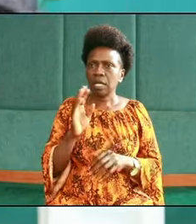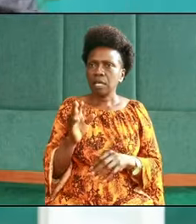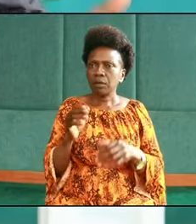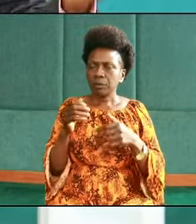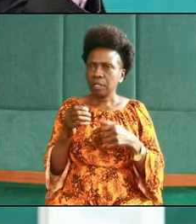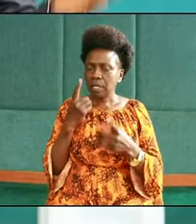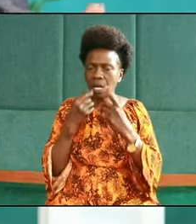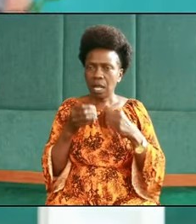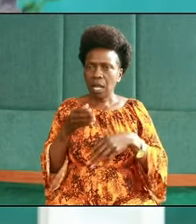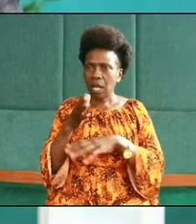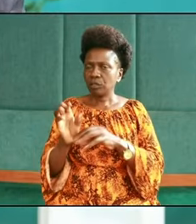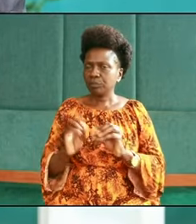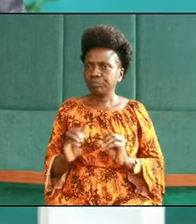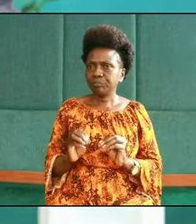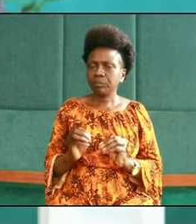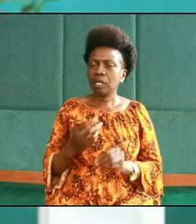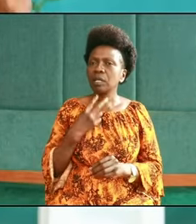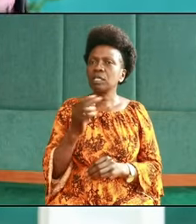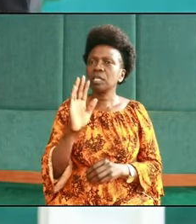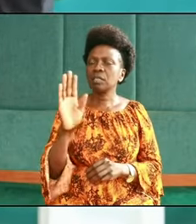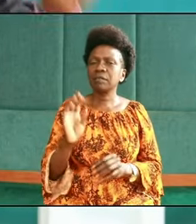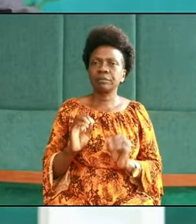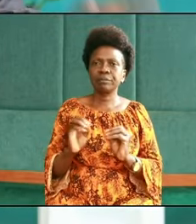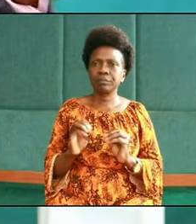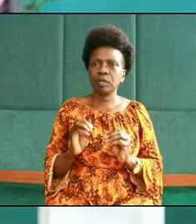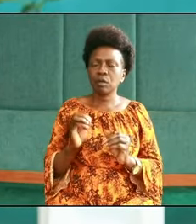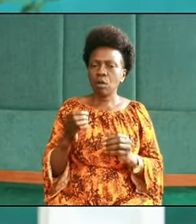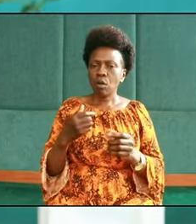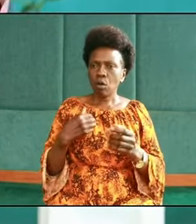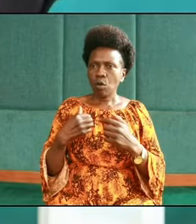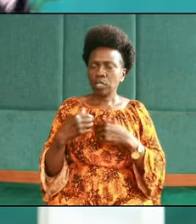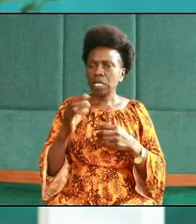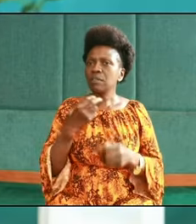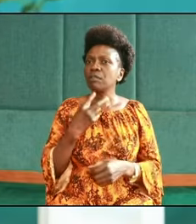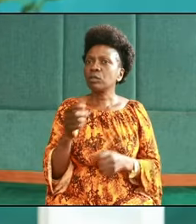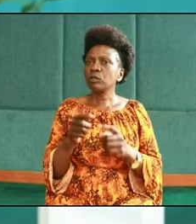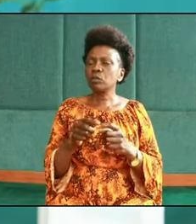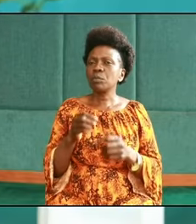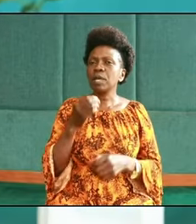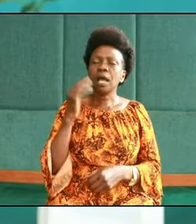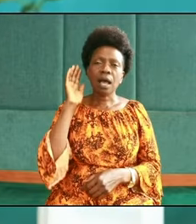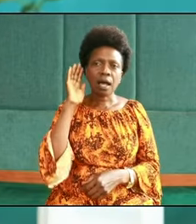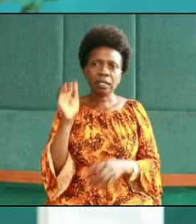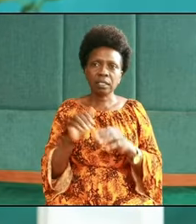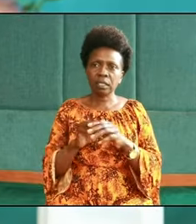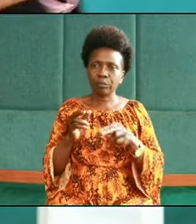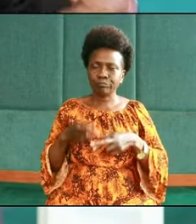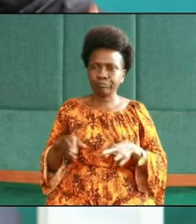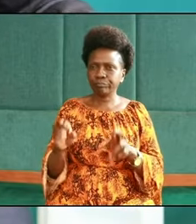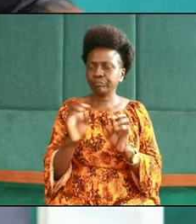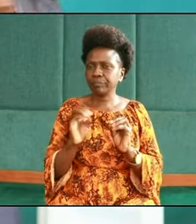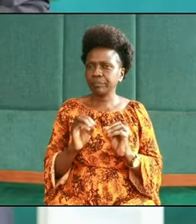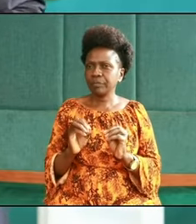cry out nor raise his voice, nor cause his voice to be heard in the street.